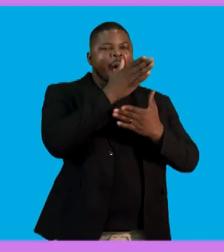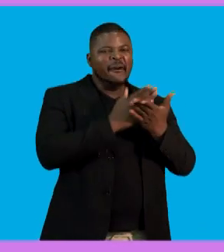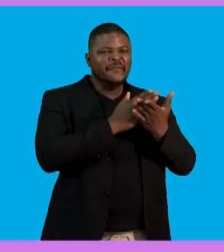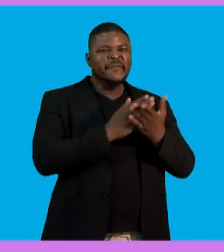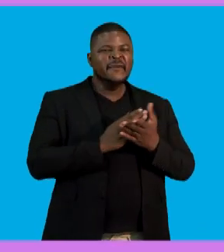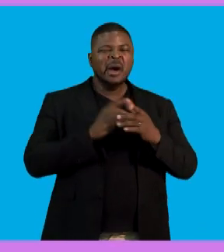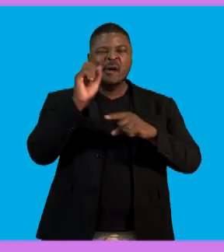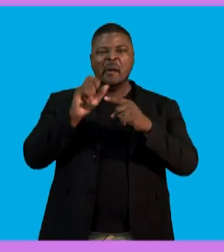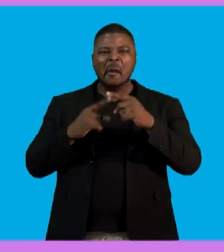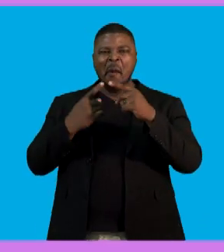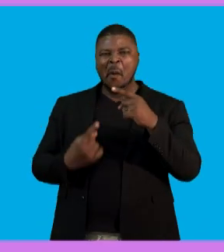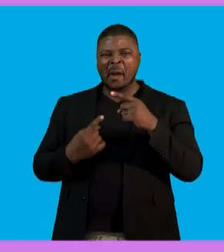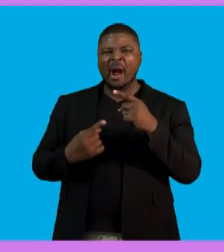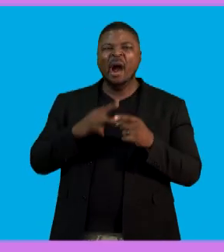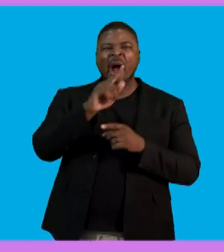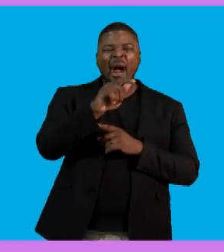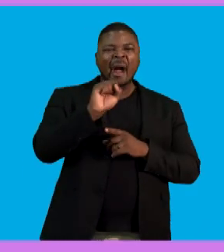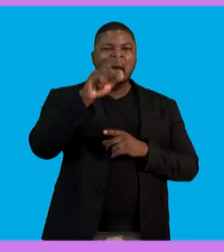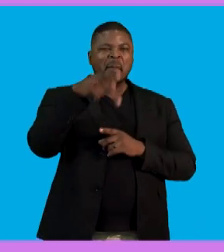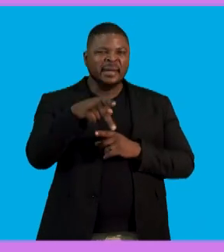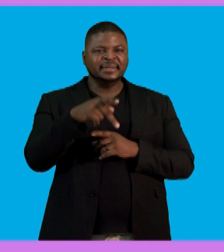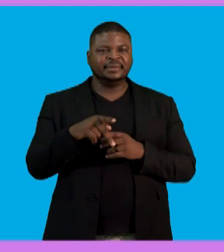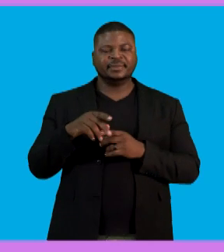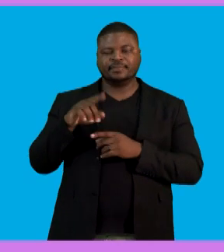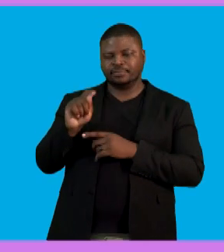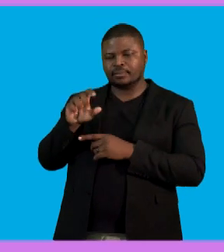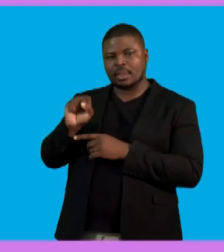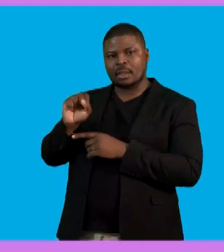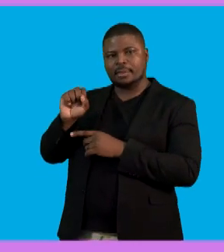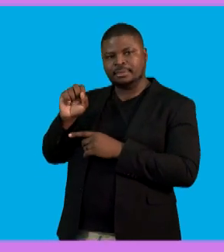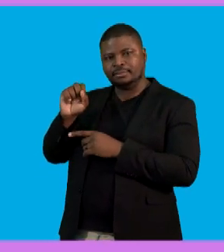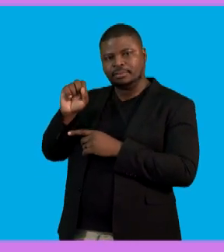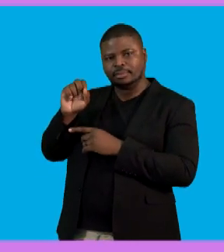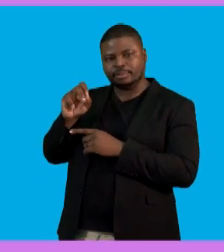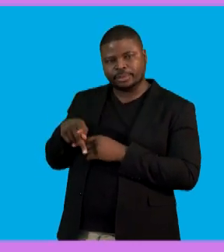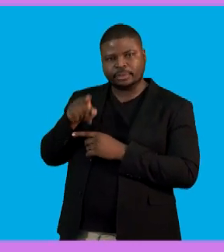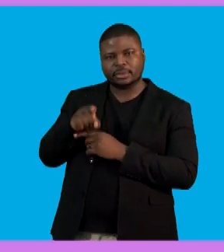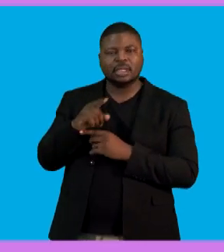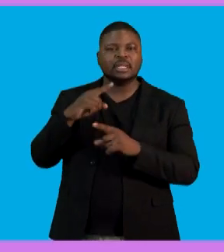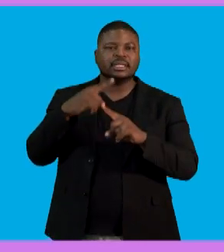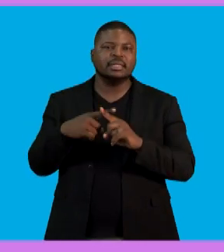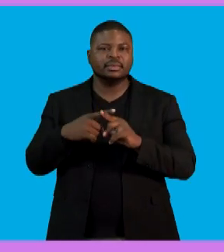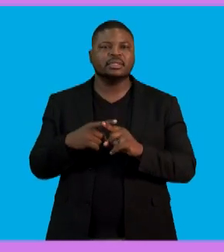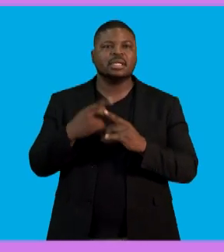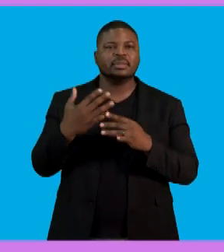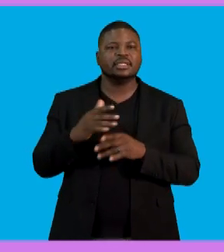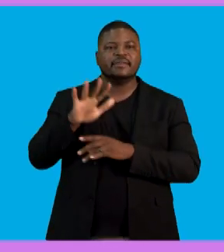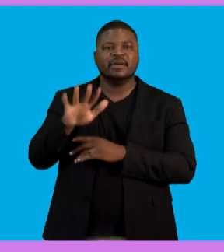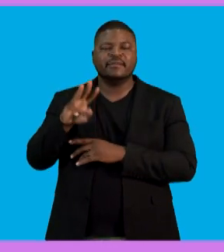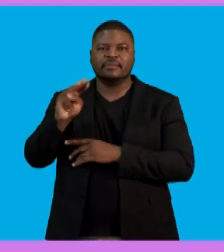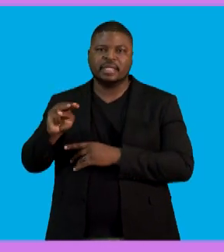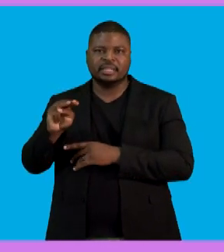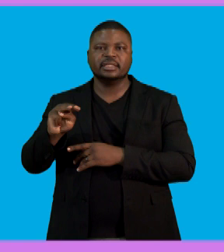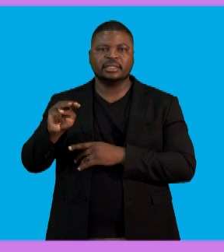by 1, it's teaspoon and teaspoon, then you multiply by 5 milliliters. The reason why we